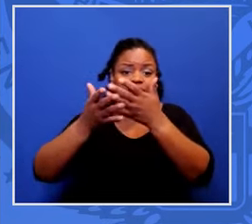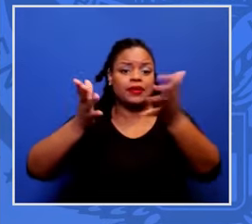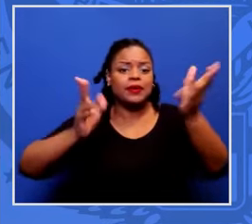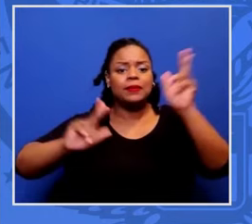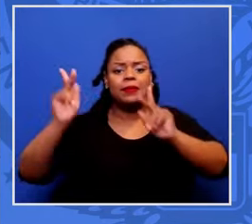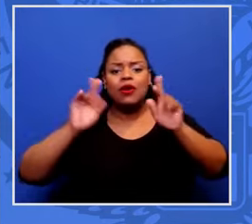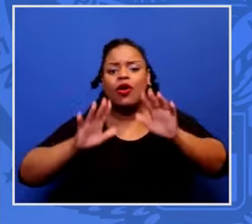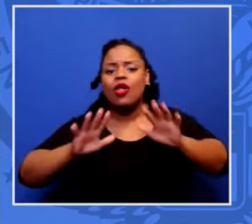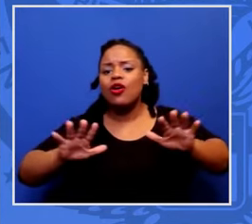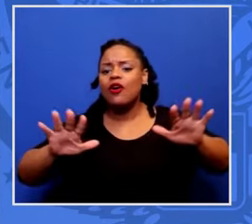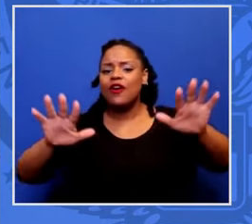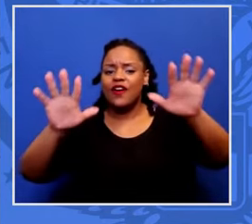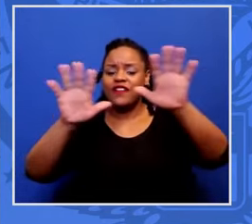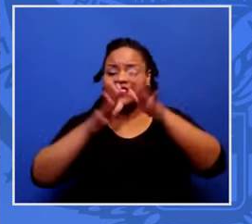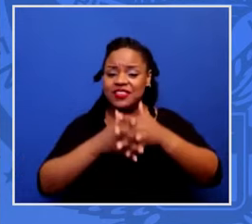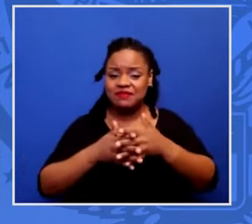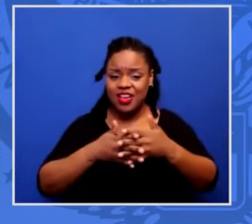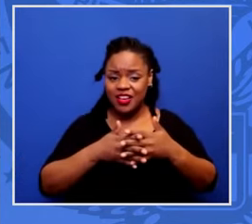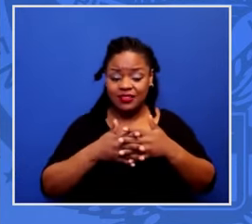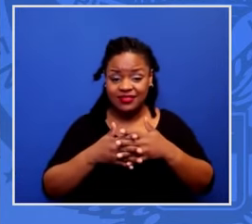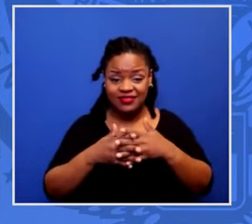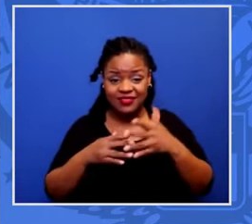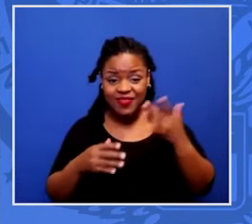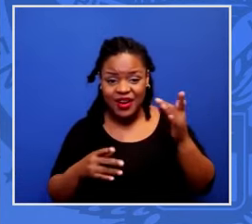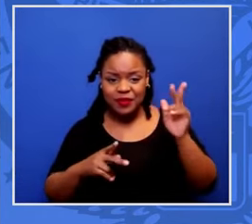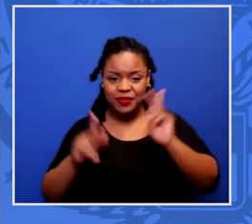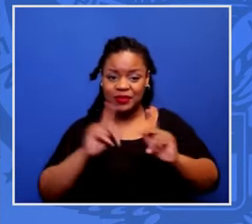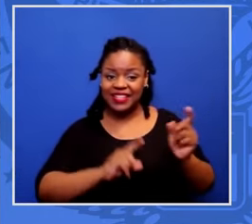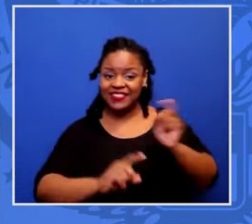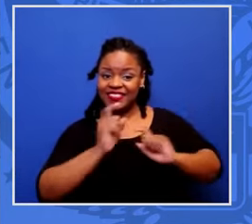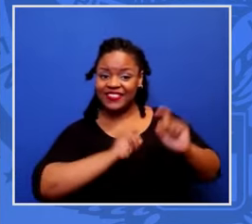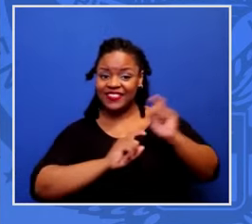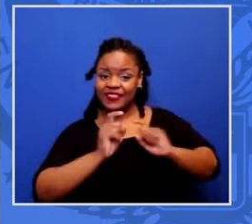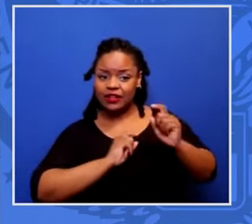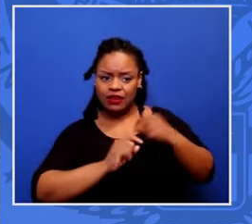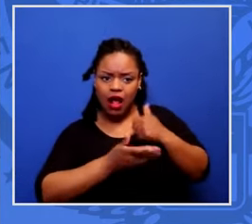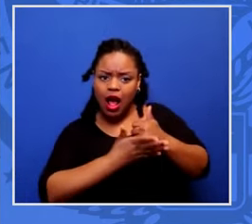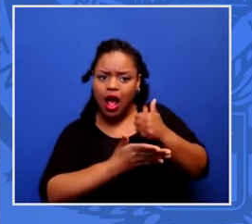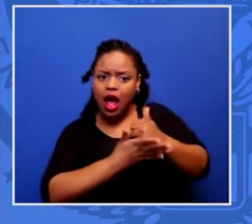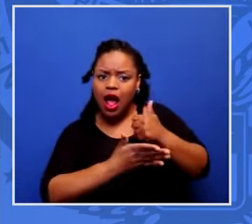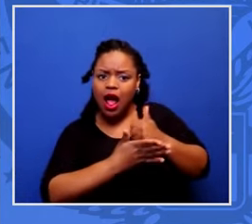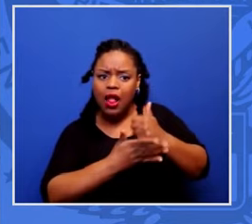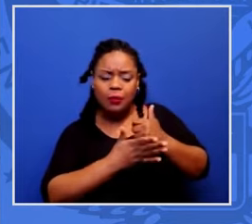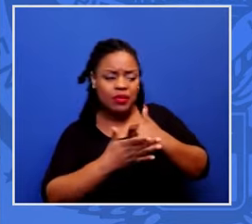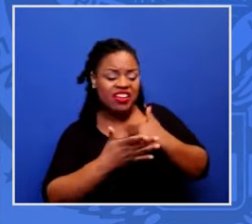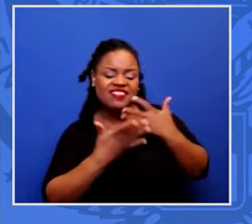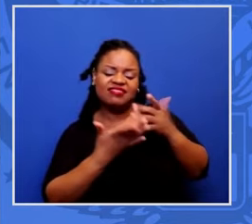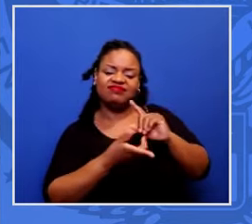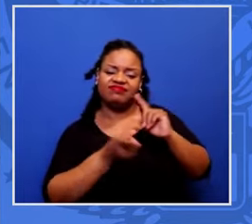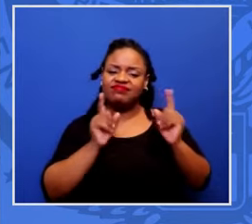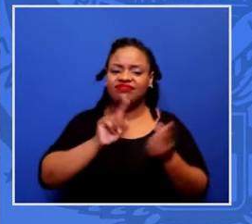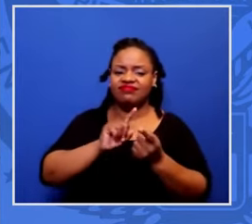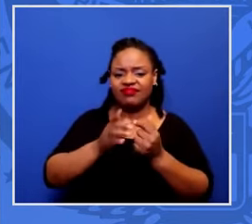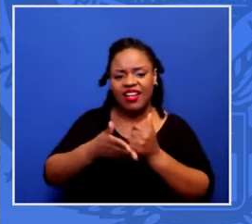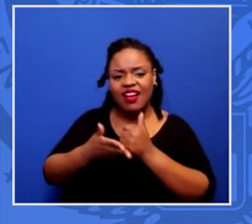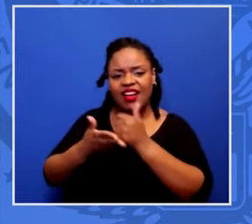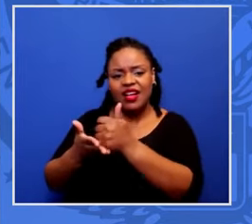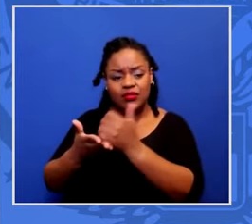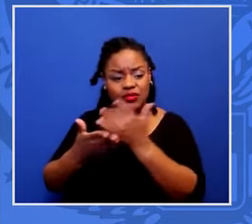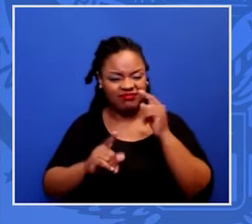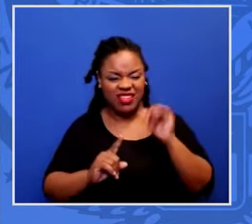help. That's why love wins. And I am so excited to introduce the amazing